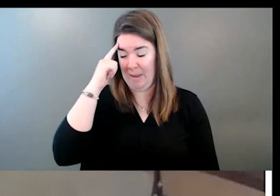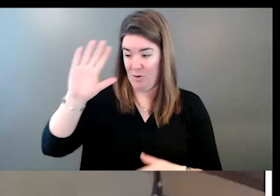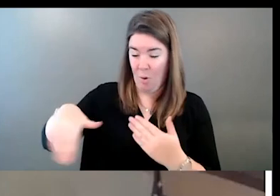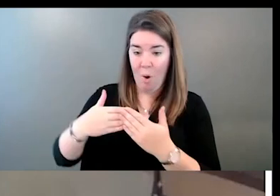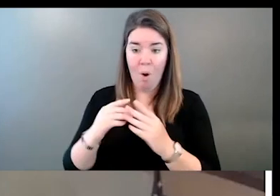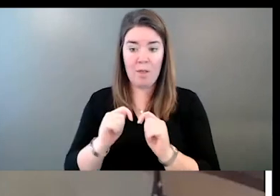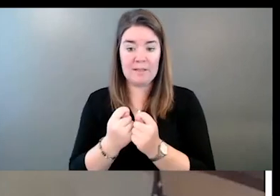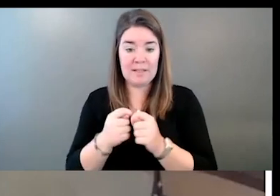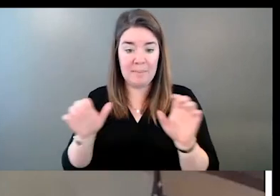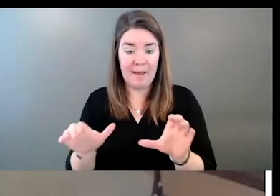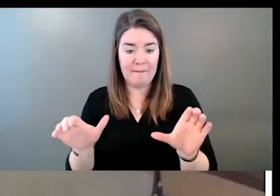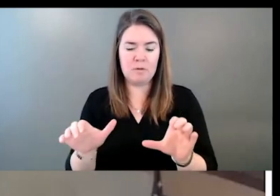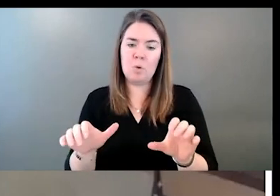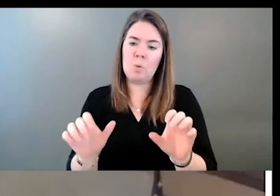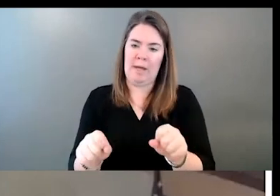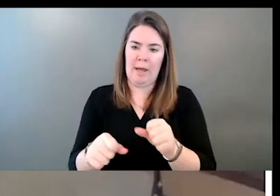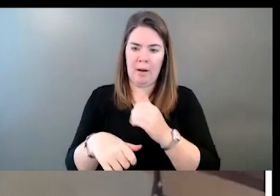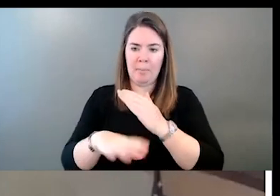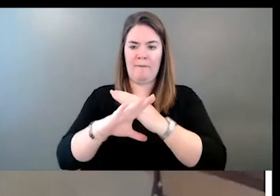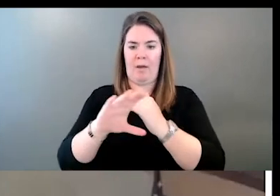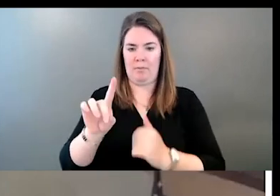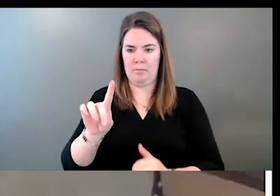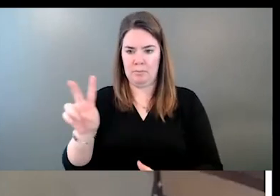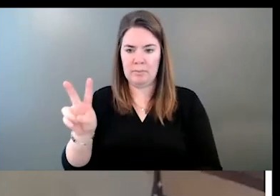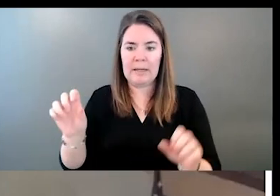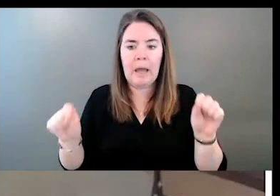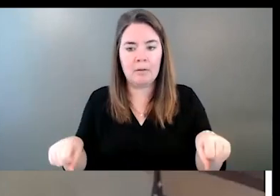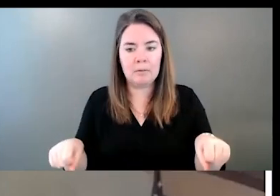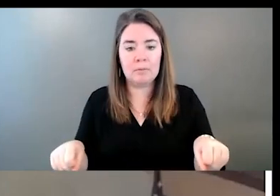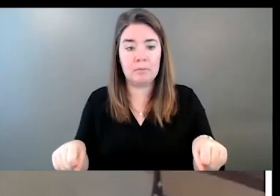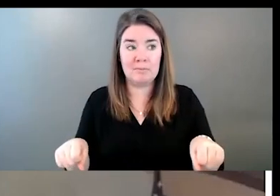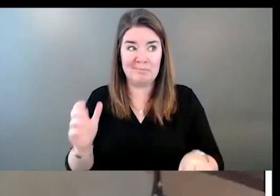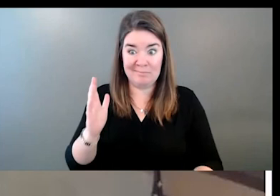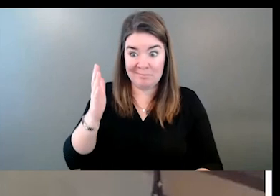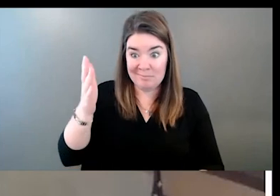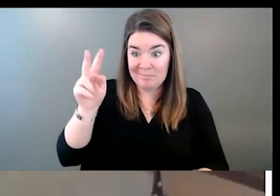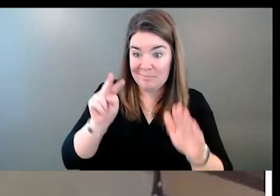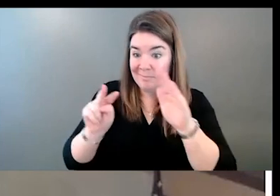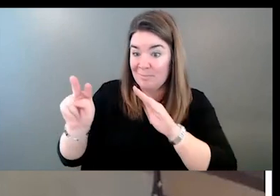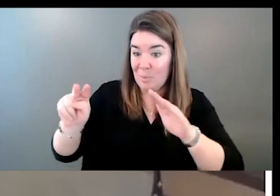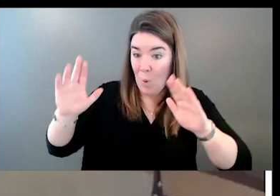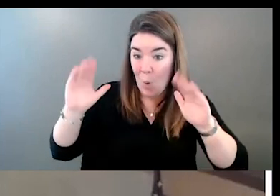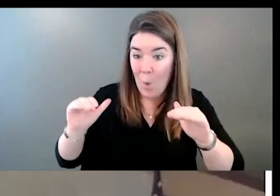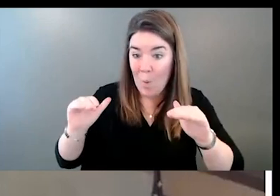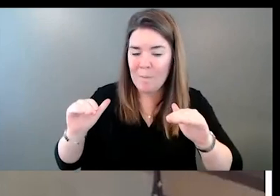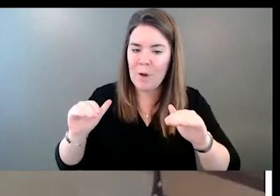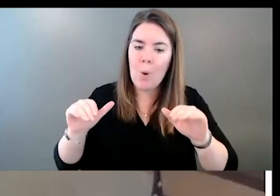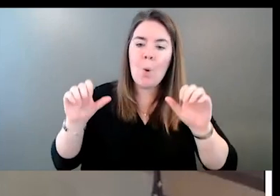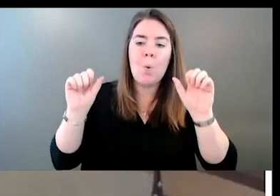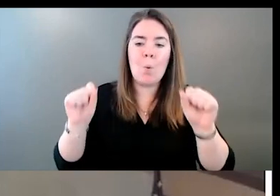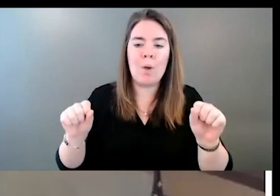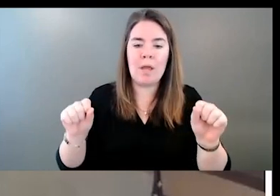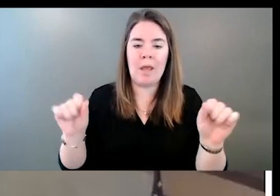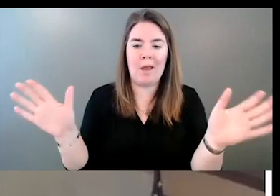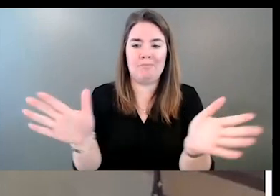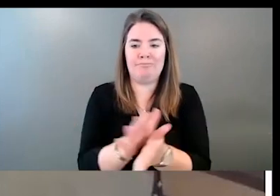we can prevent domestic violence, and somewhere down the road, we can eliminate it.